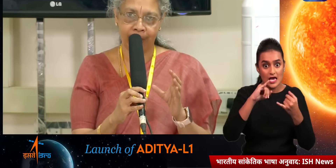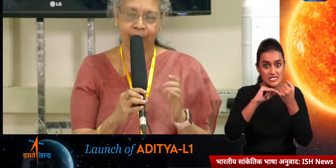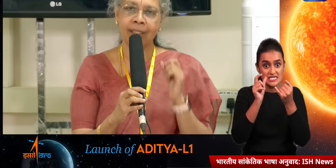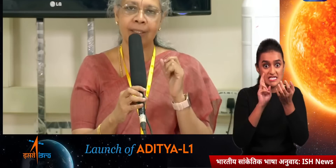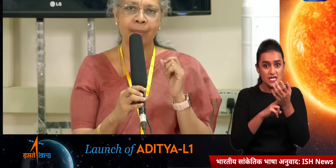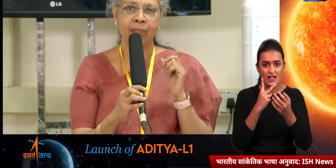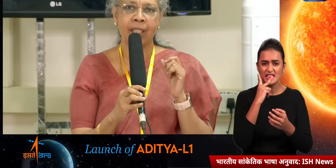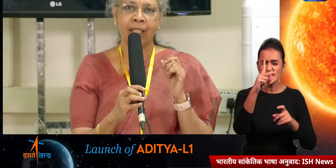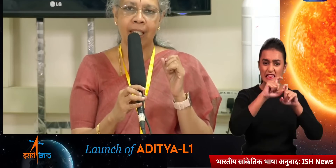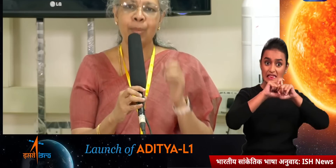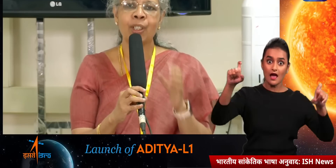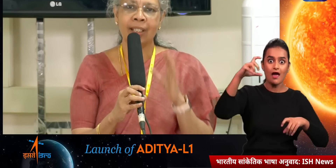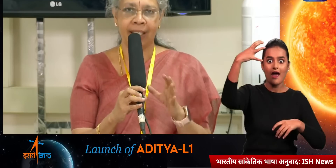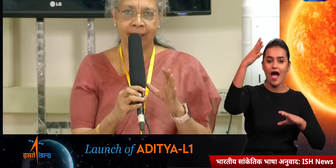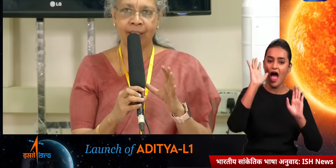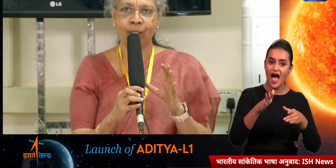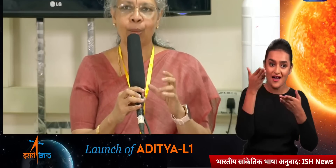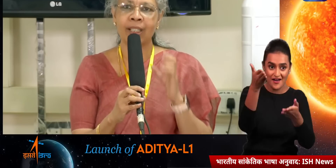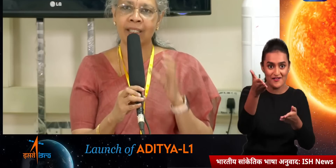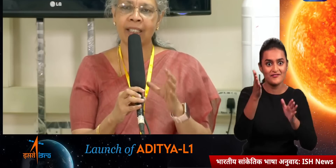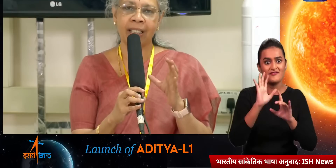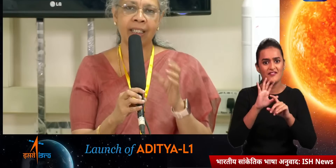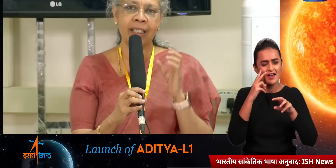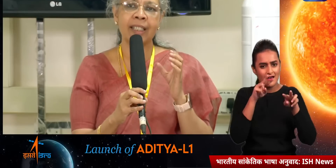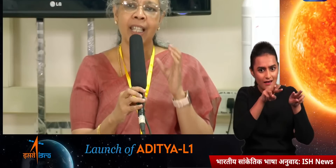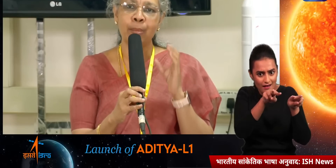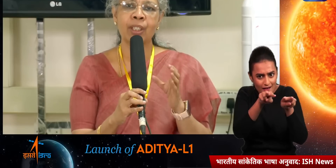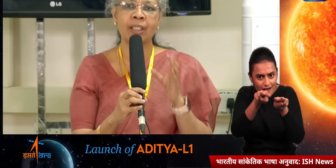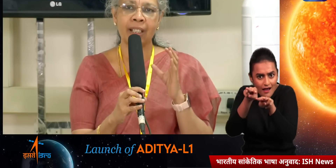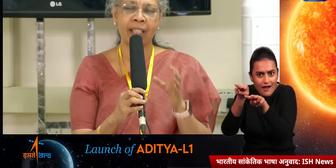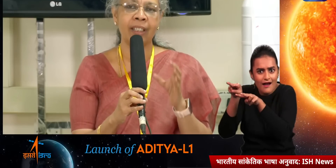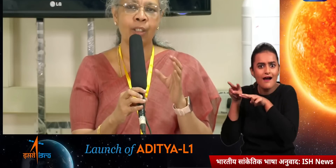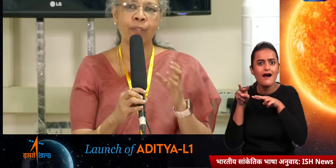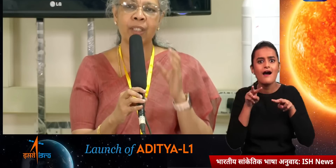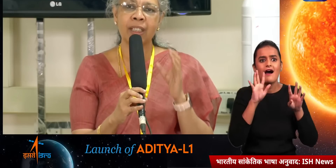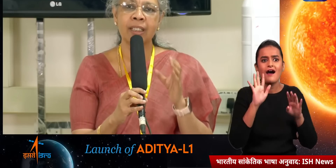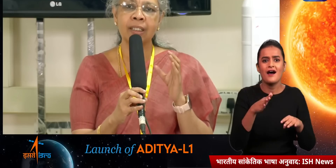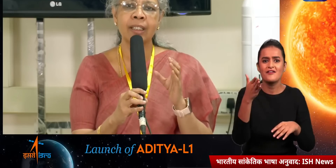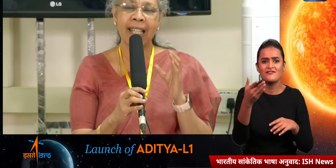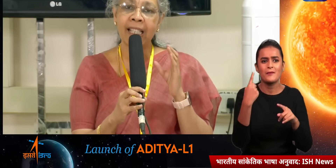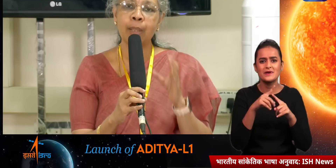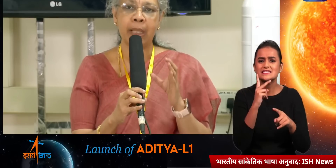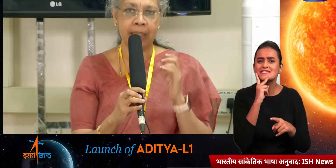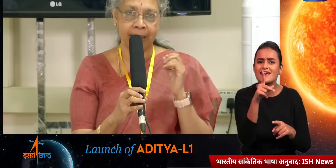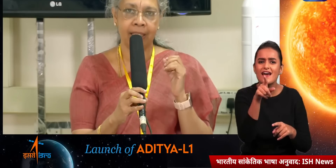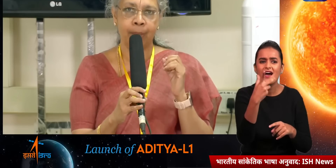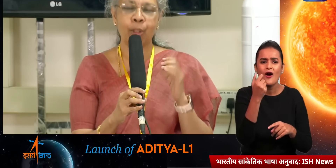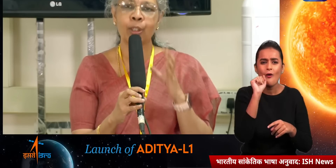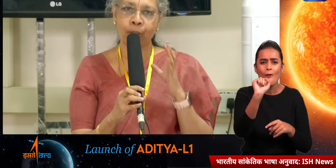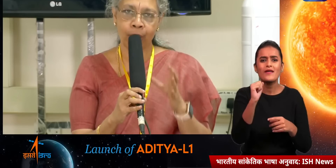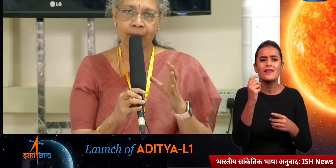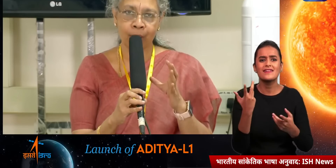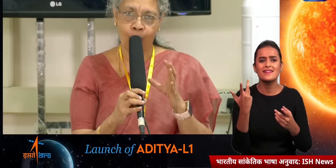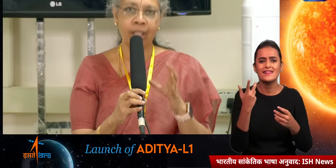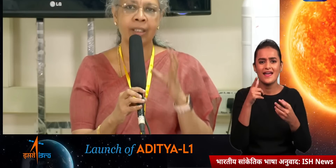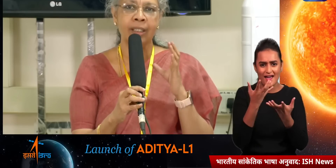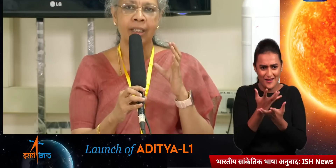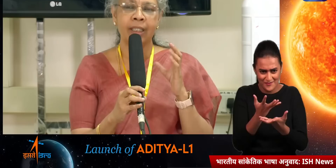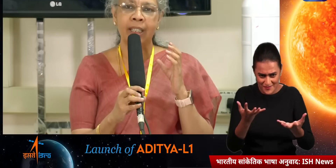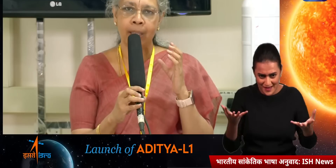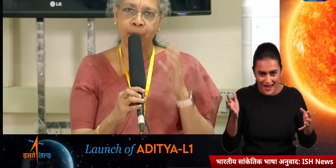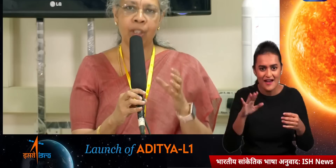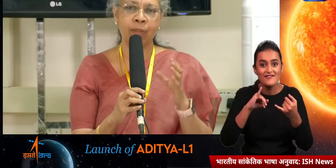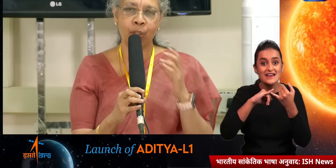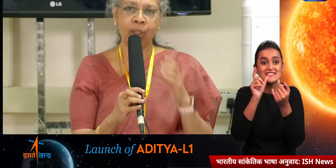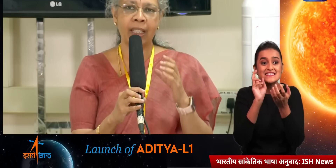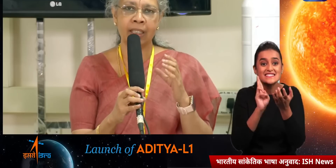visible wavelength. Emission line, so what is it detecting? It is the emission line of certain elements. Because the corona is hot,